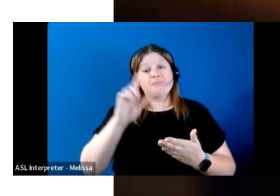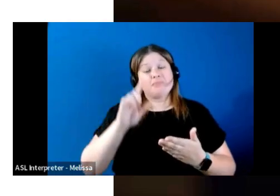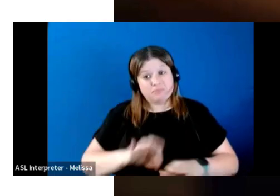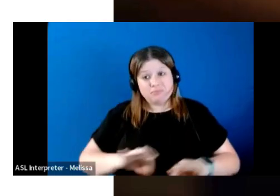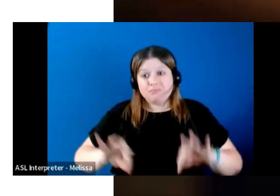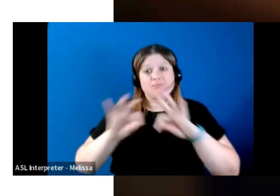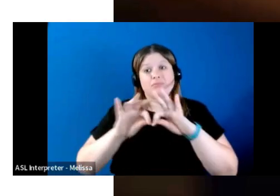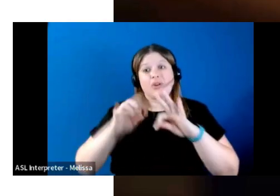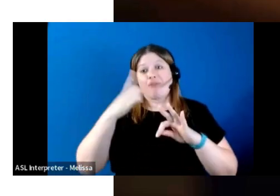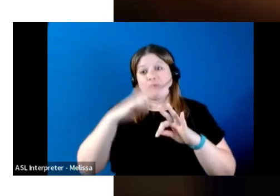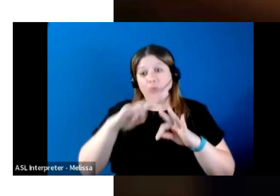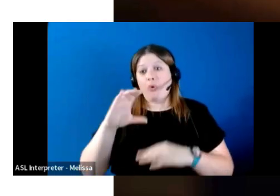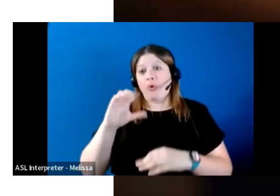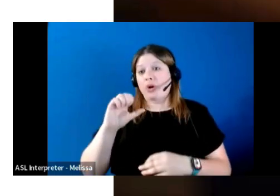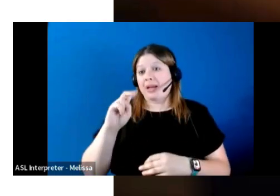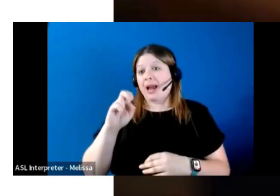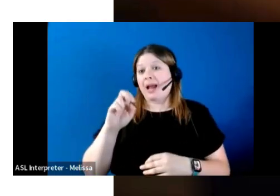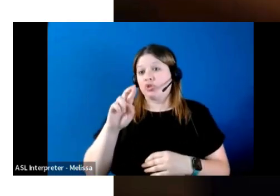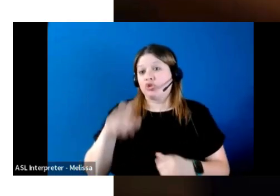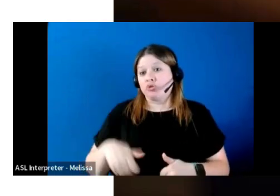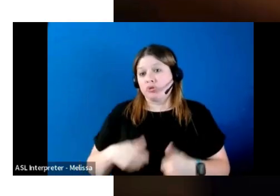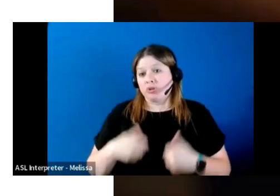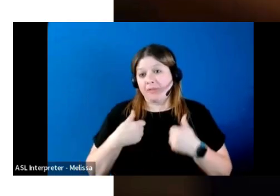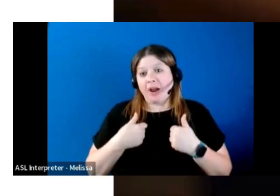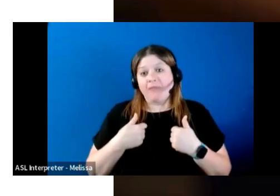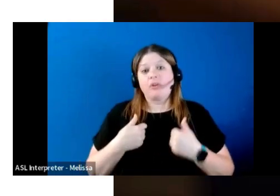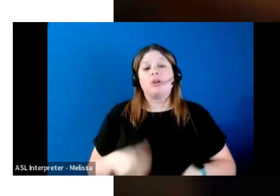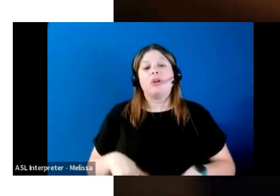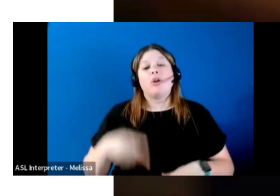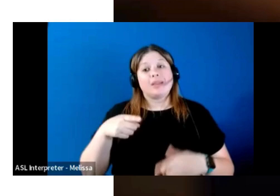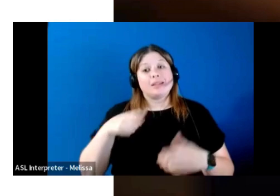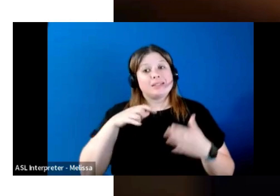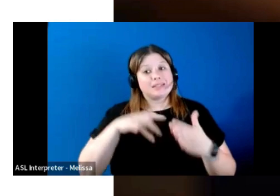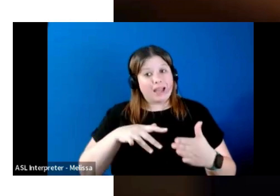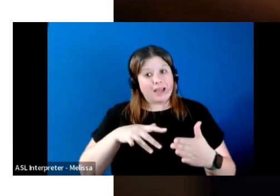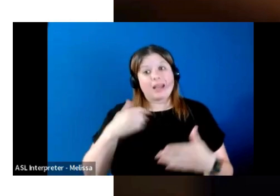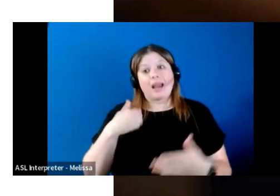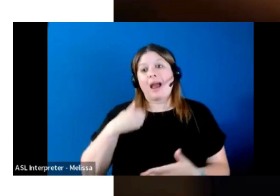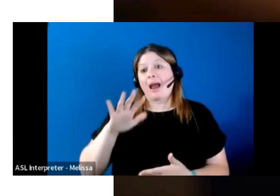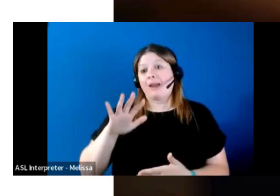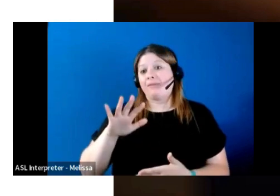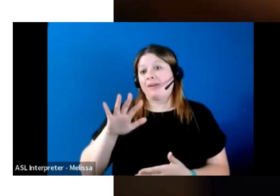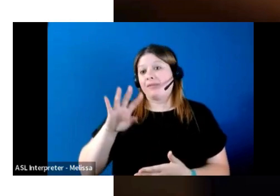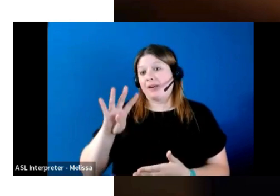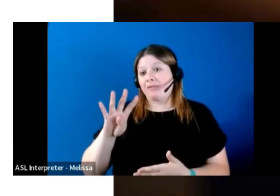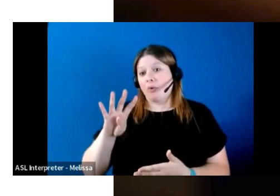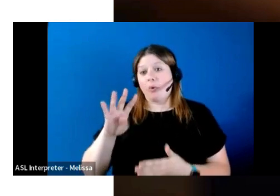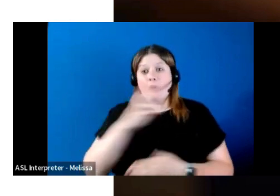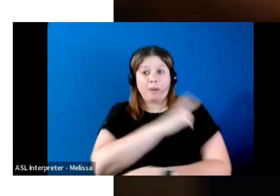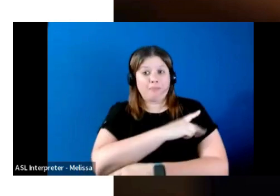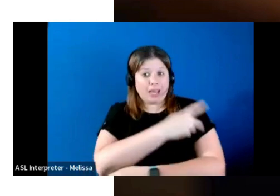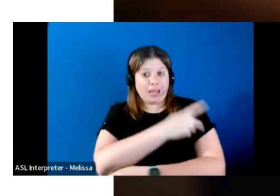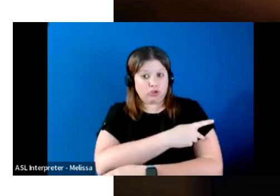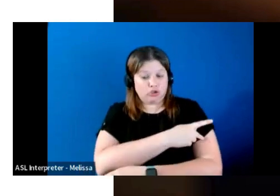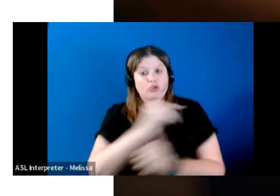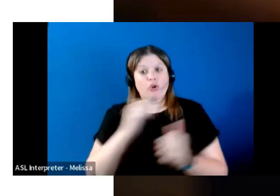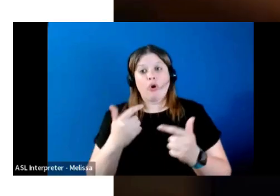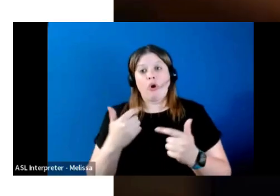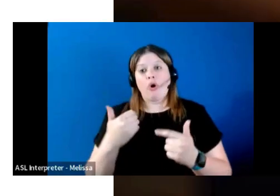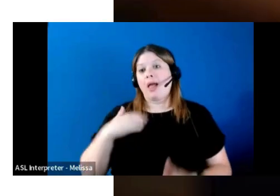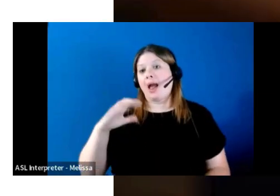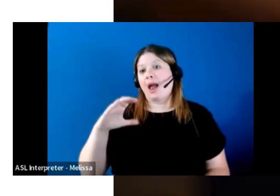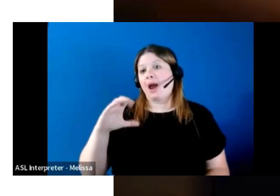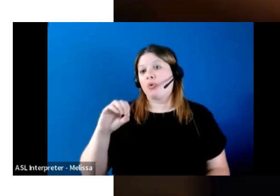survivorship. In this study, investigators looked at 54 patients with colorectal cancer and examined how